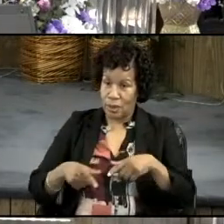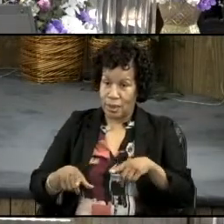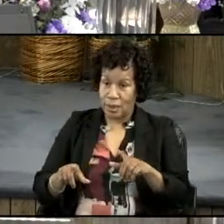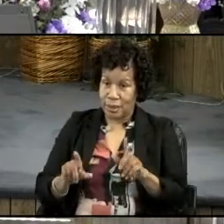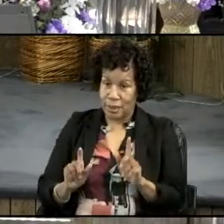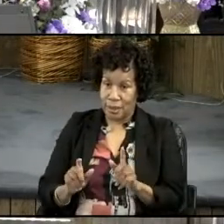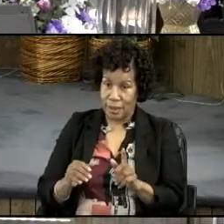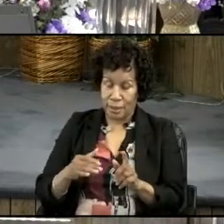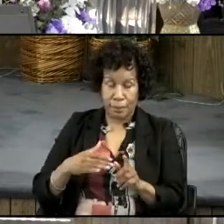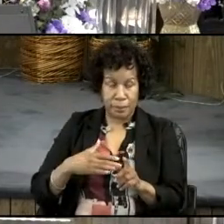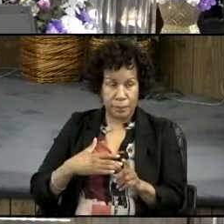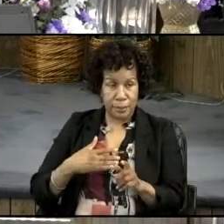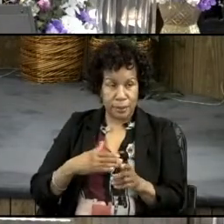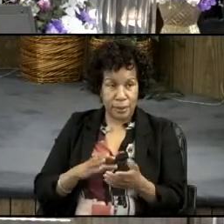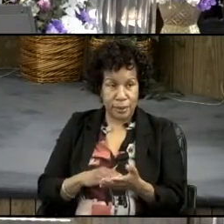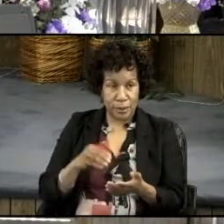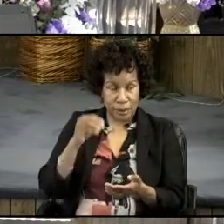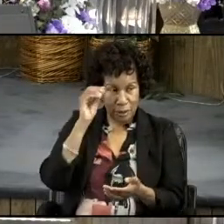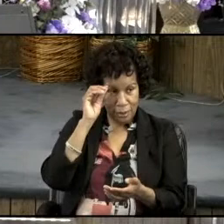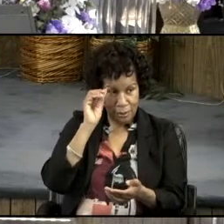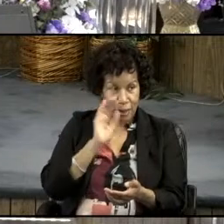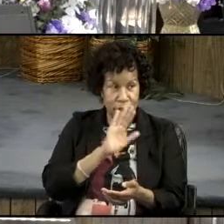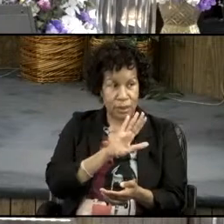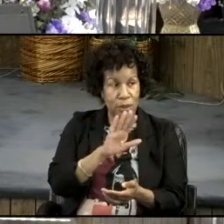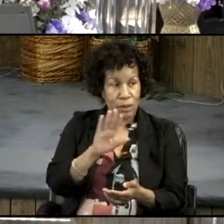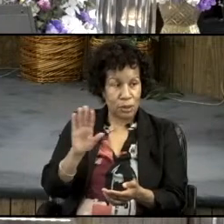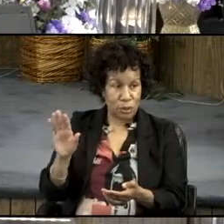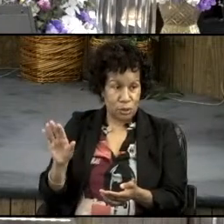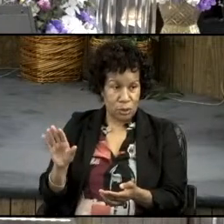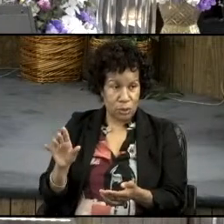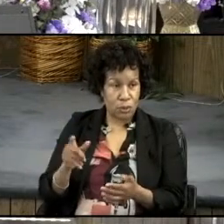your Adventist roots. Adventist came out of,